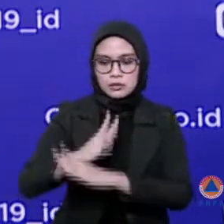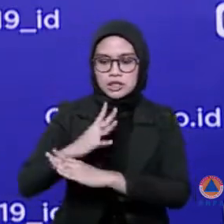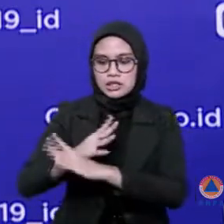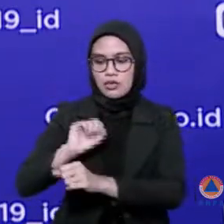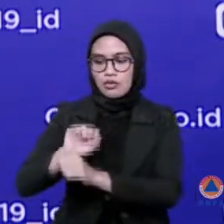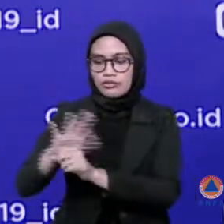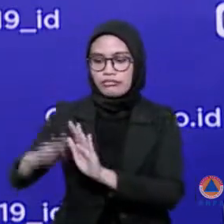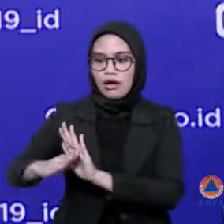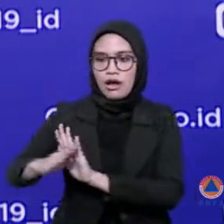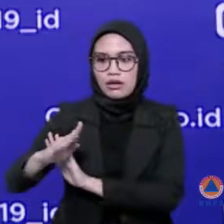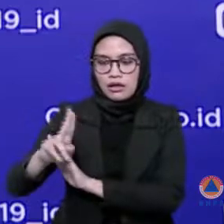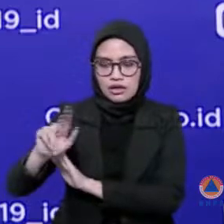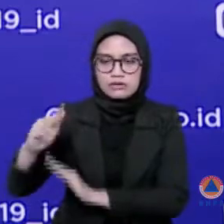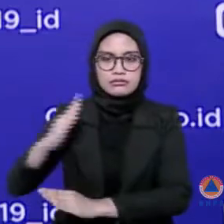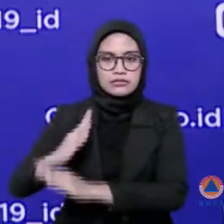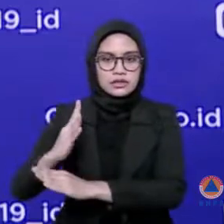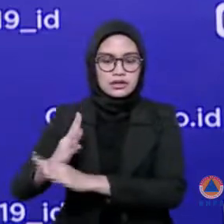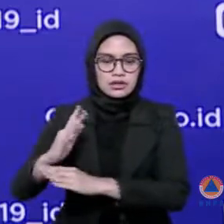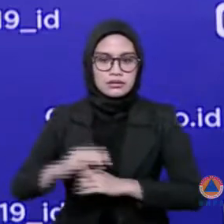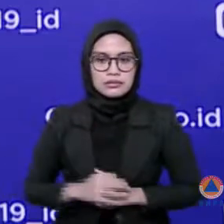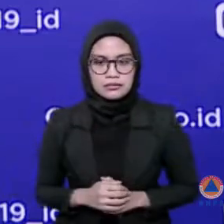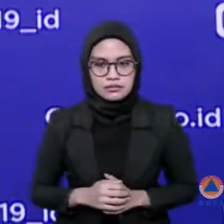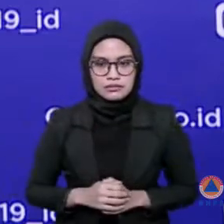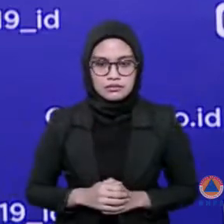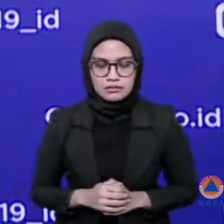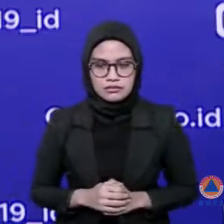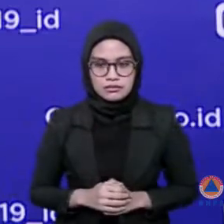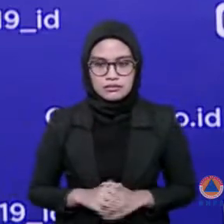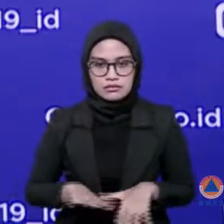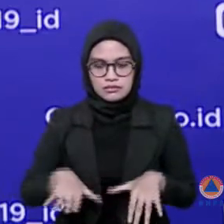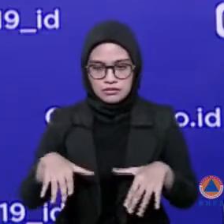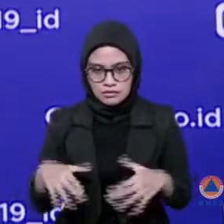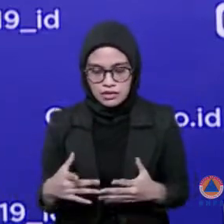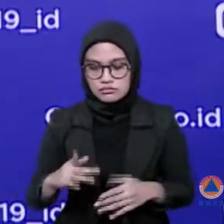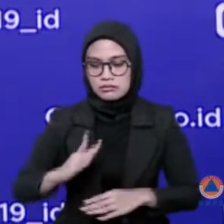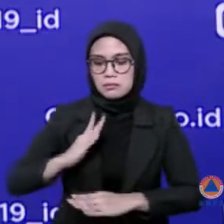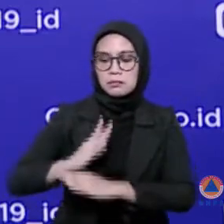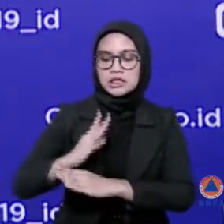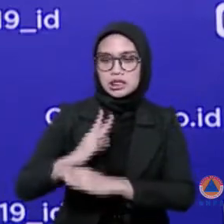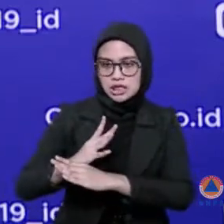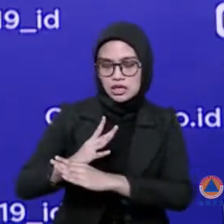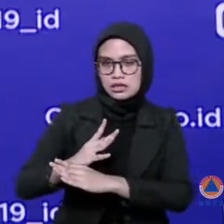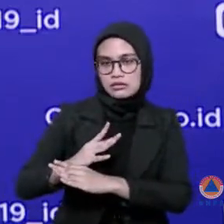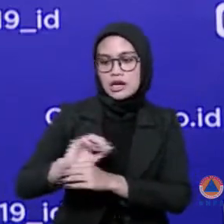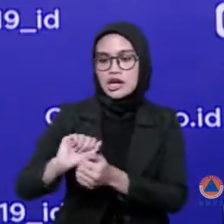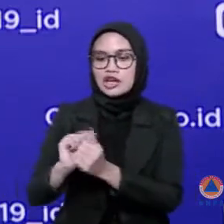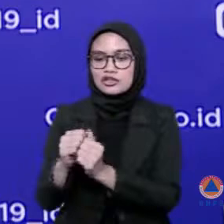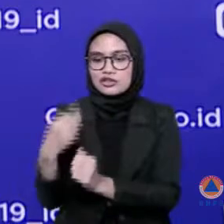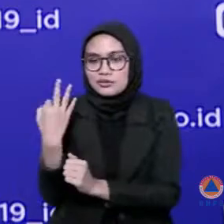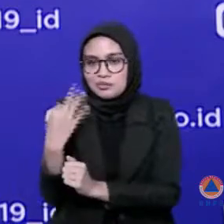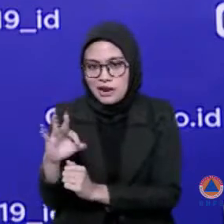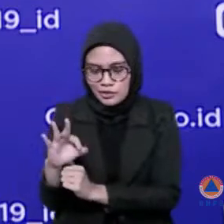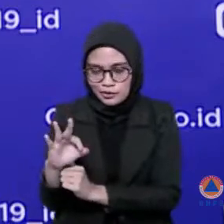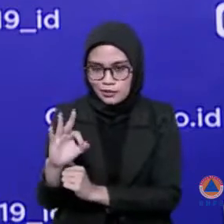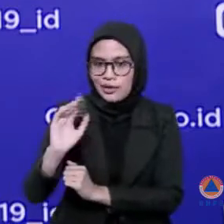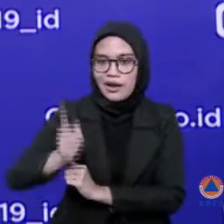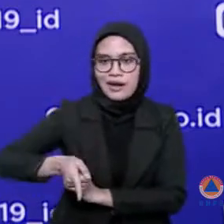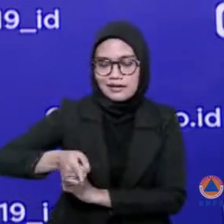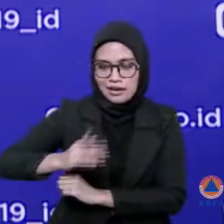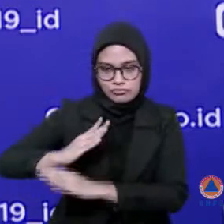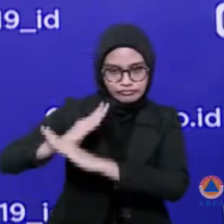in cases, namely preventing the importations of cases, especially cases with variant of